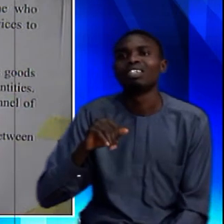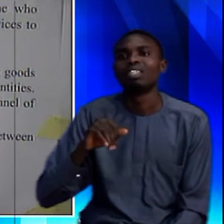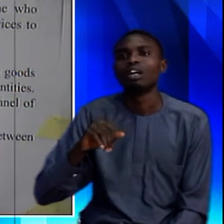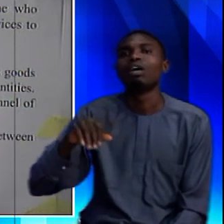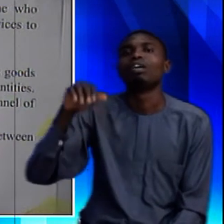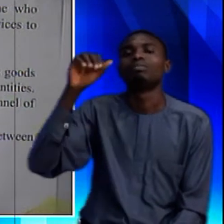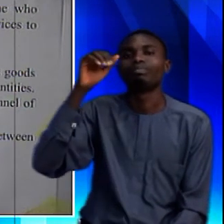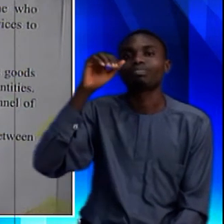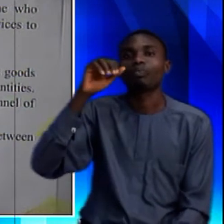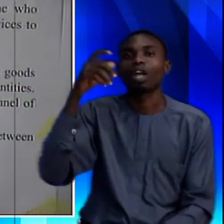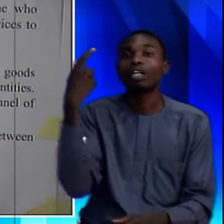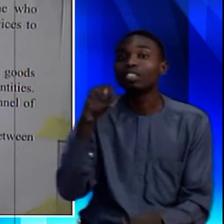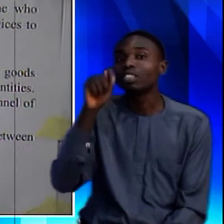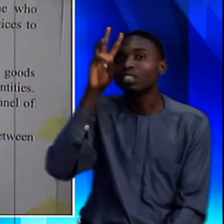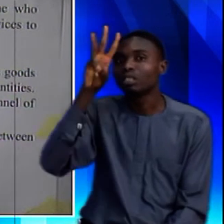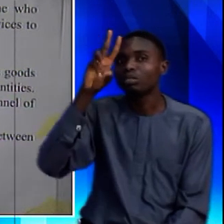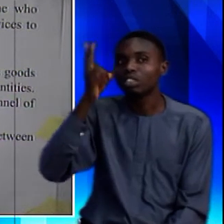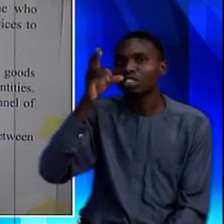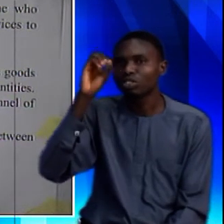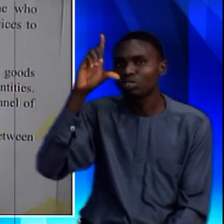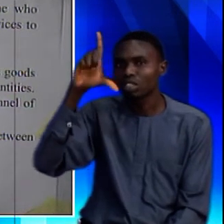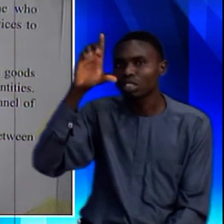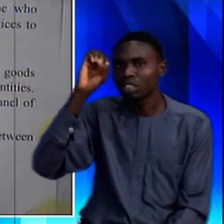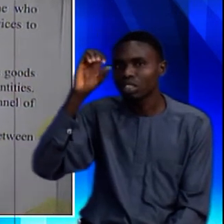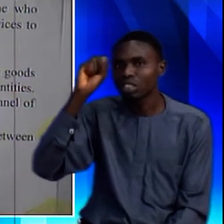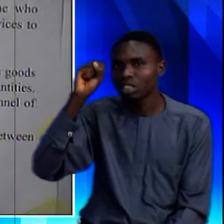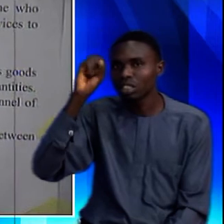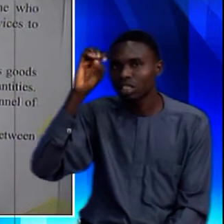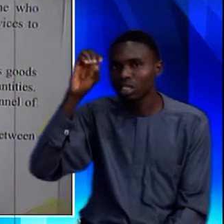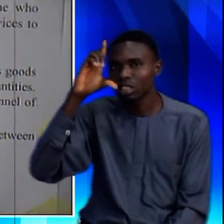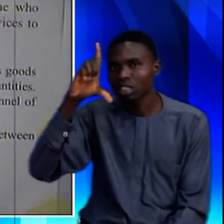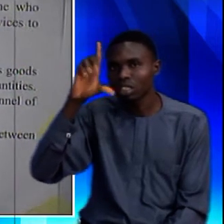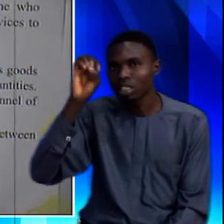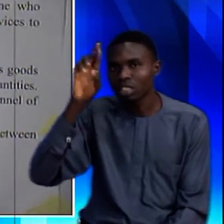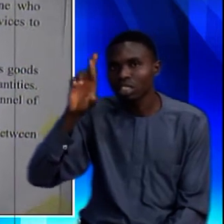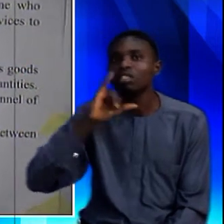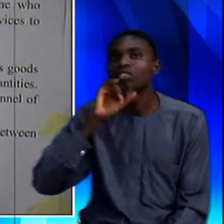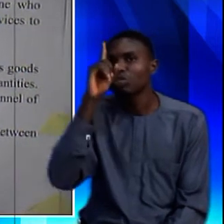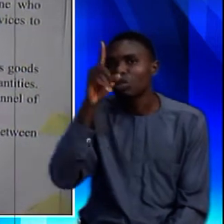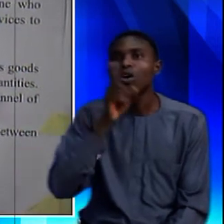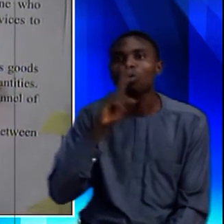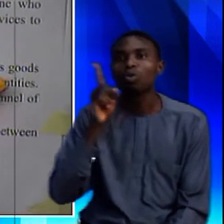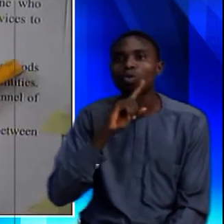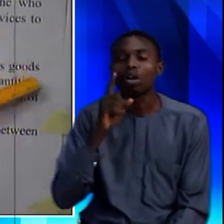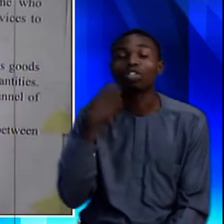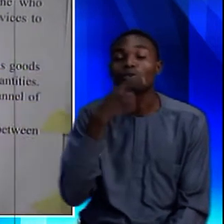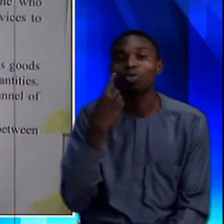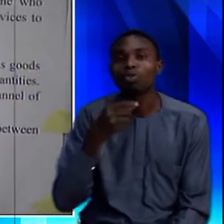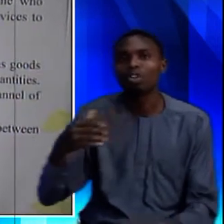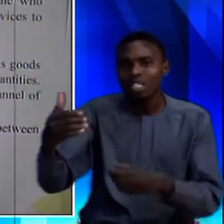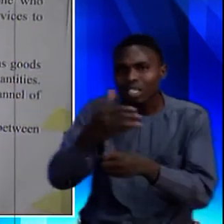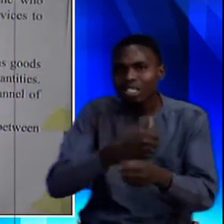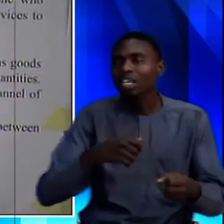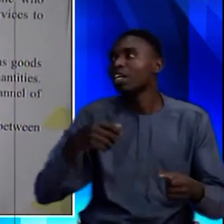what? The producer. A wholesaler may be defined as that person, that means a trader, who obtain